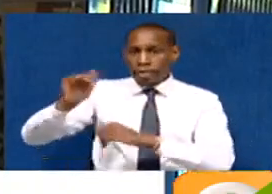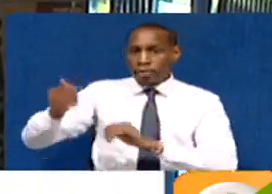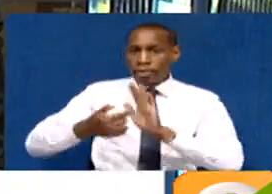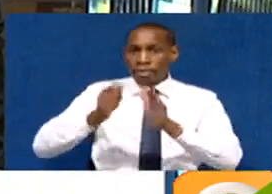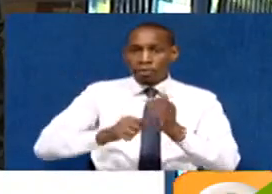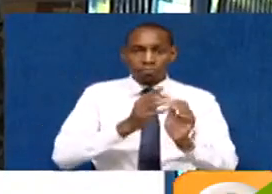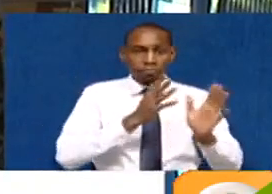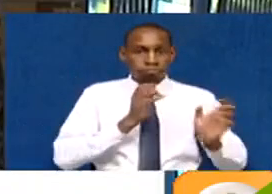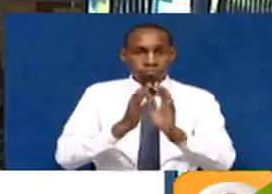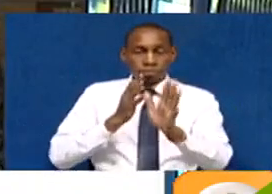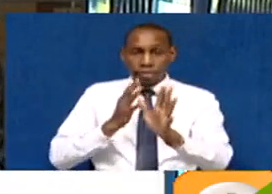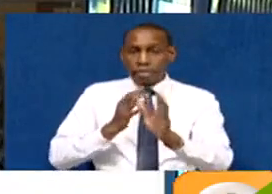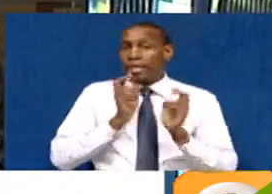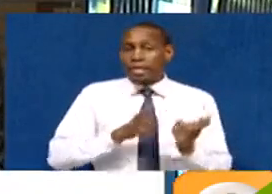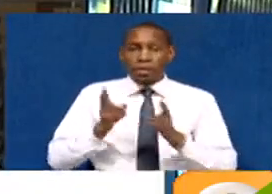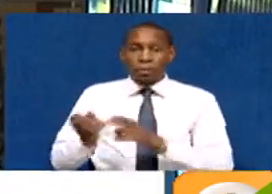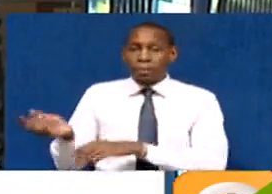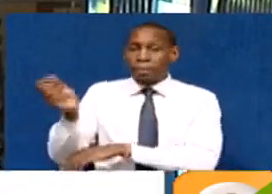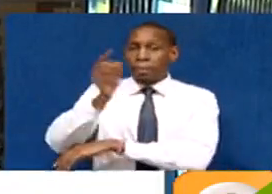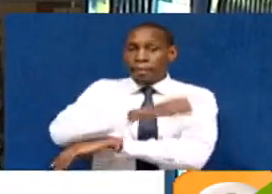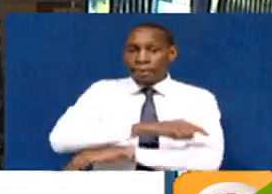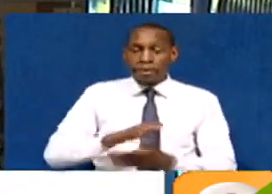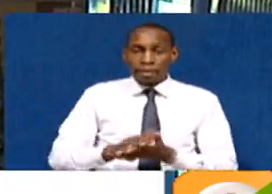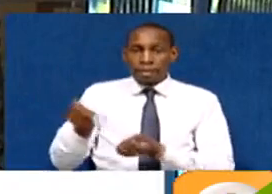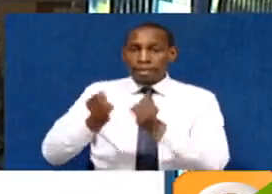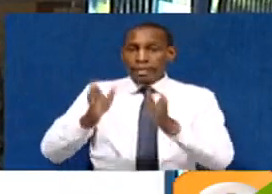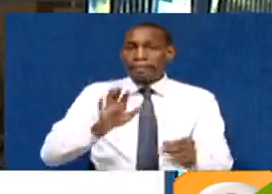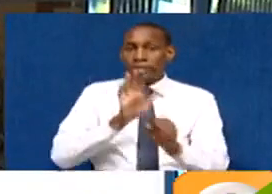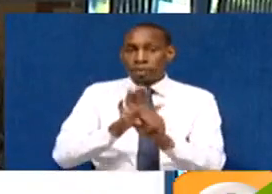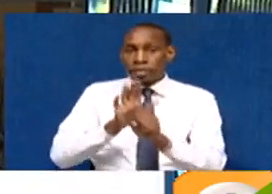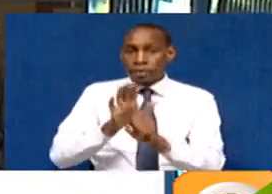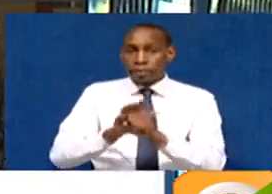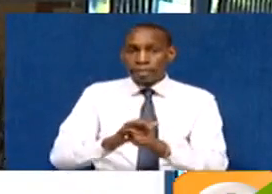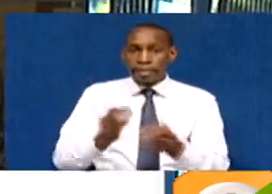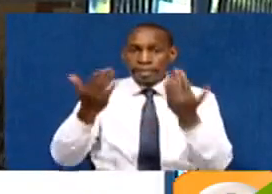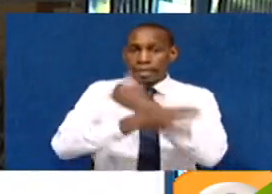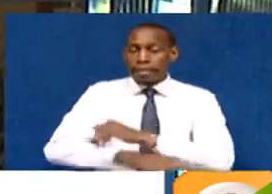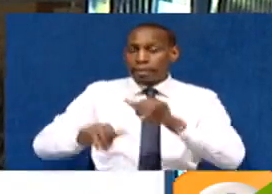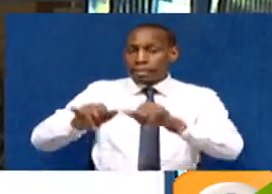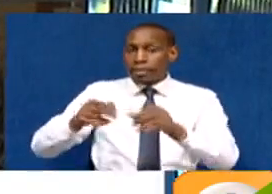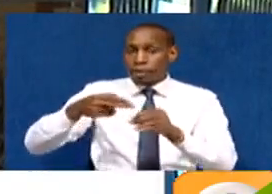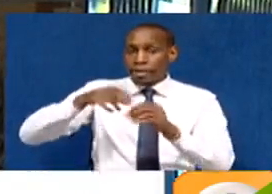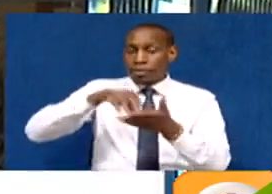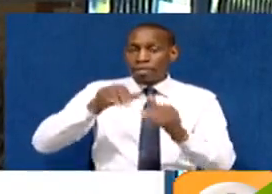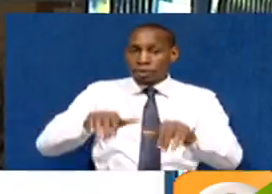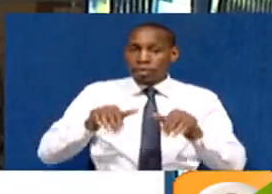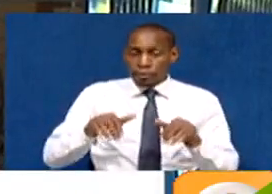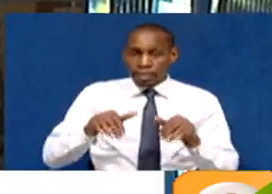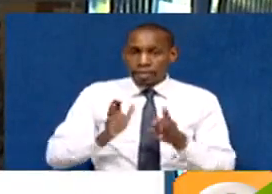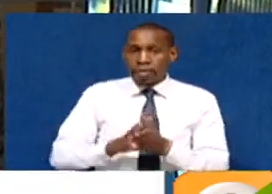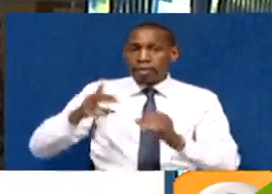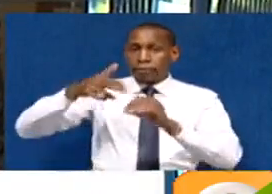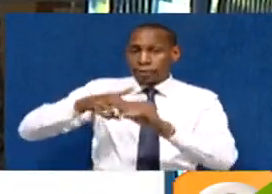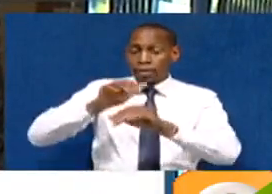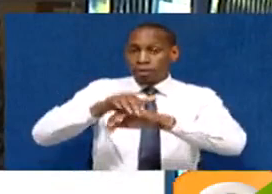reveals that long queues are still the order of the day, with hundreds of motorists having spent the night at petrol stations awaiting that